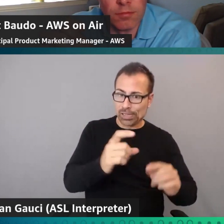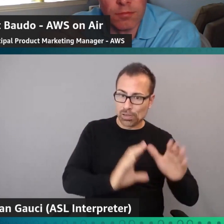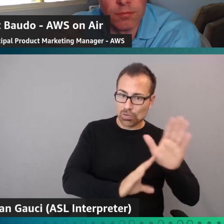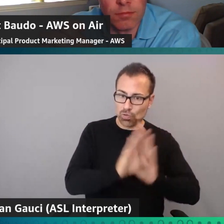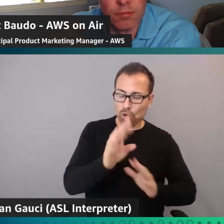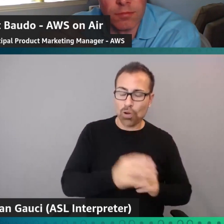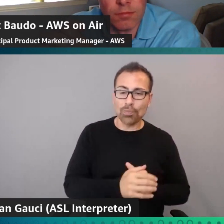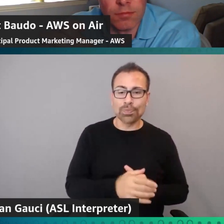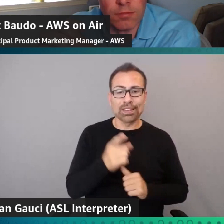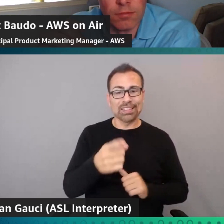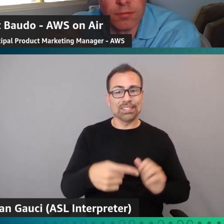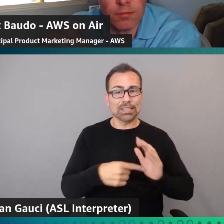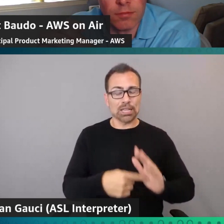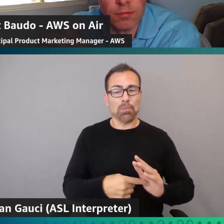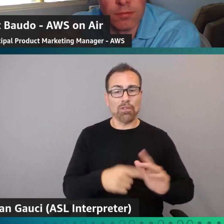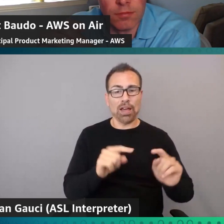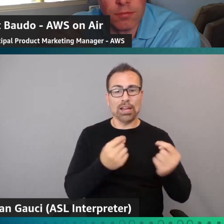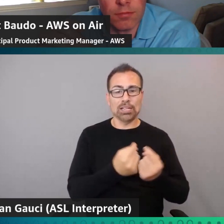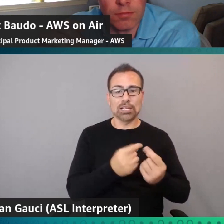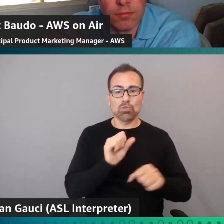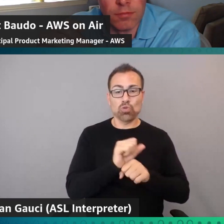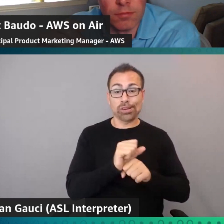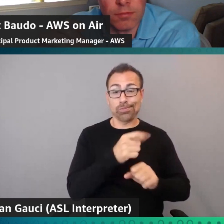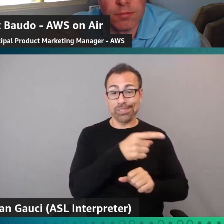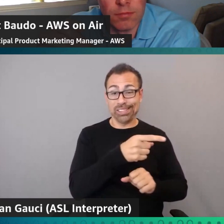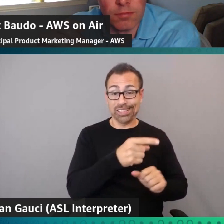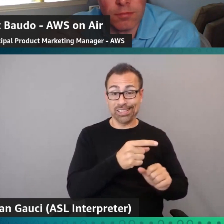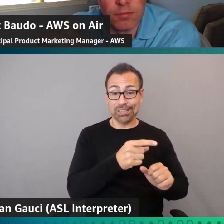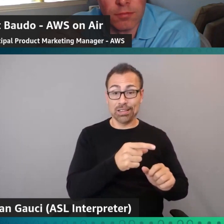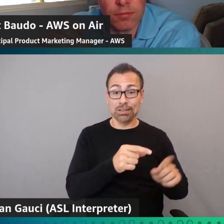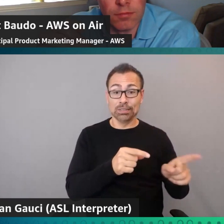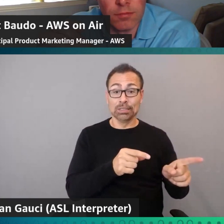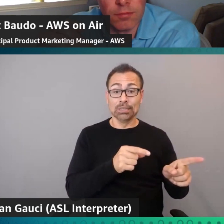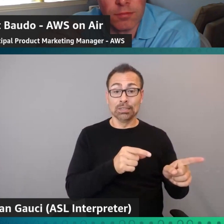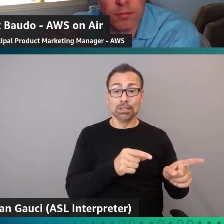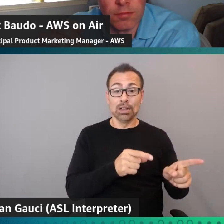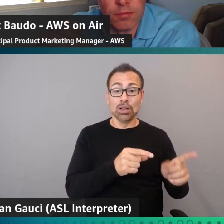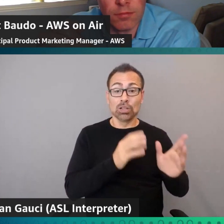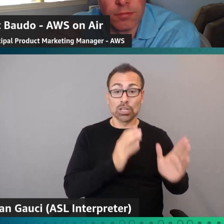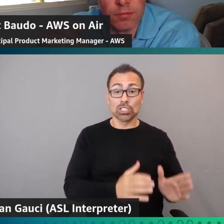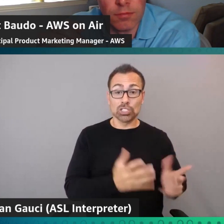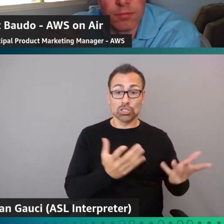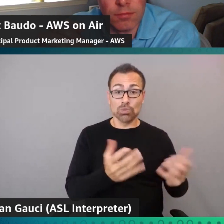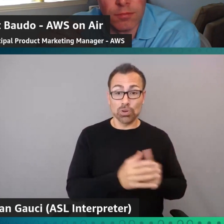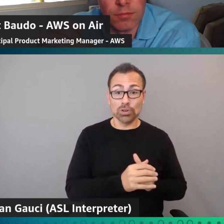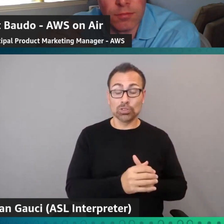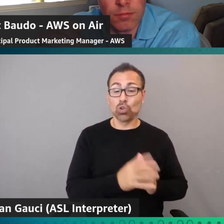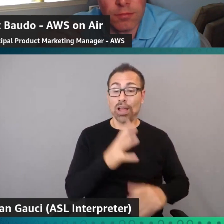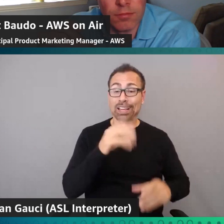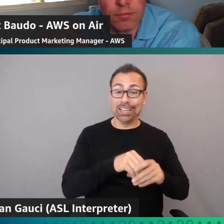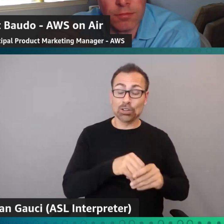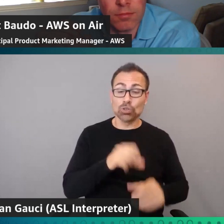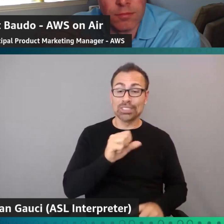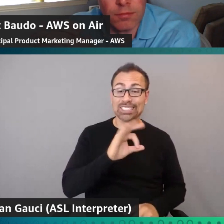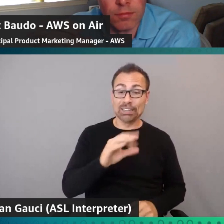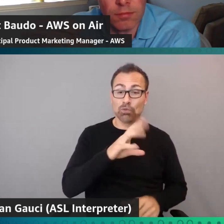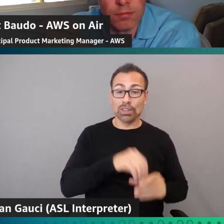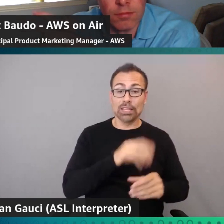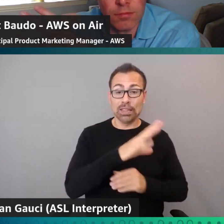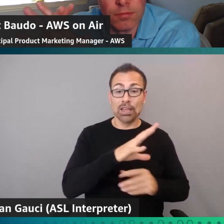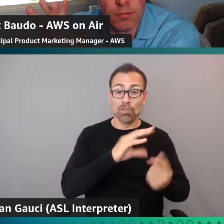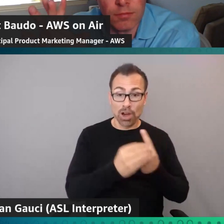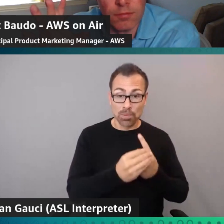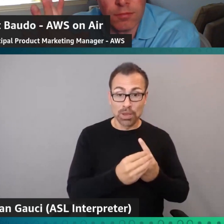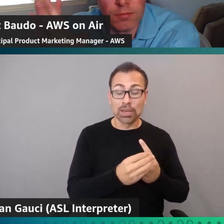our team worked with this customer to basically implement SIF within their environment, build that integration, which